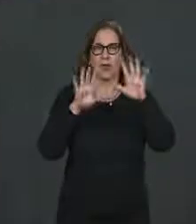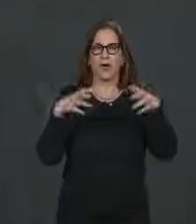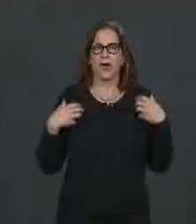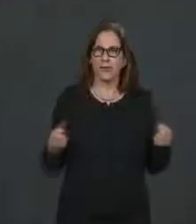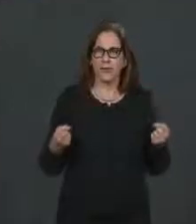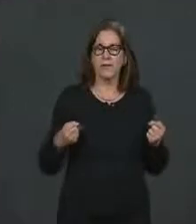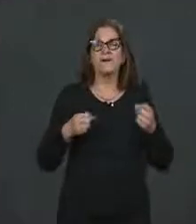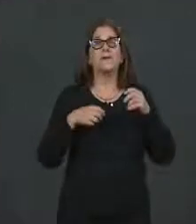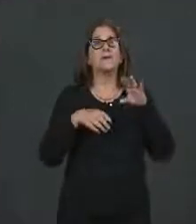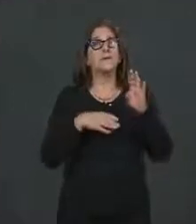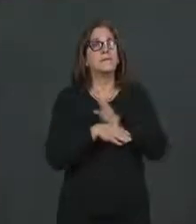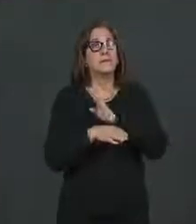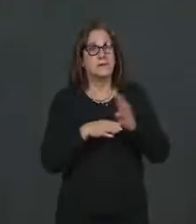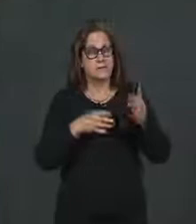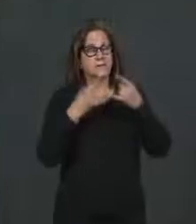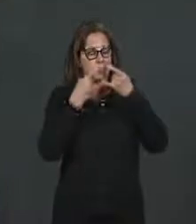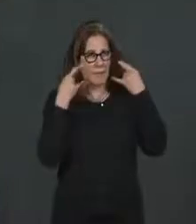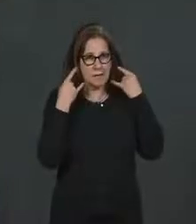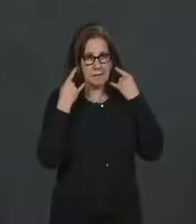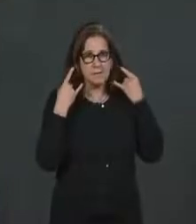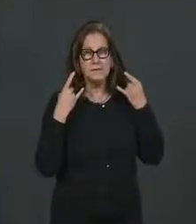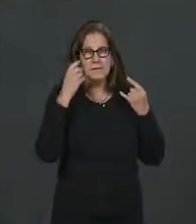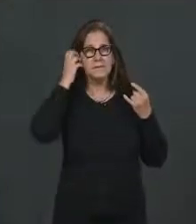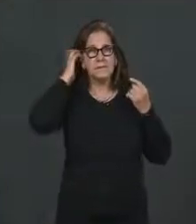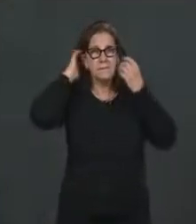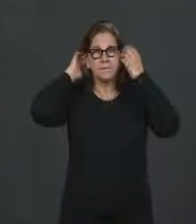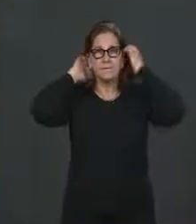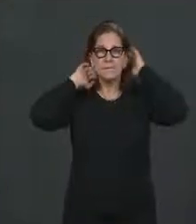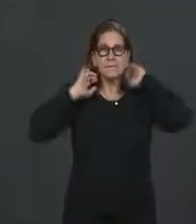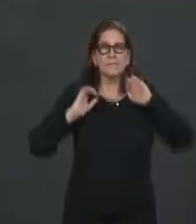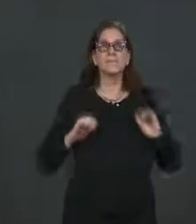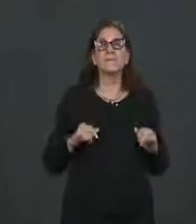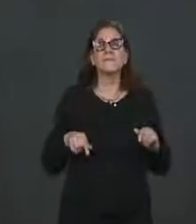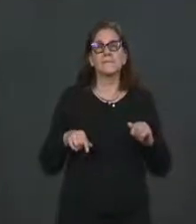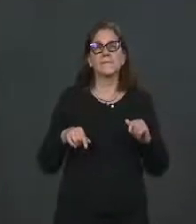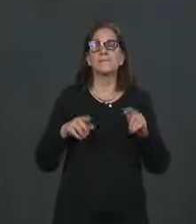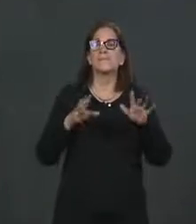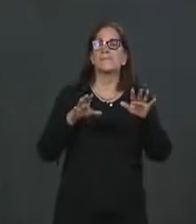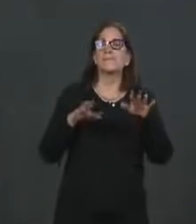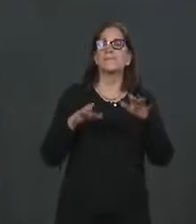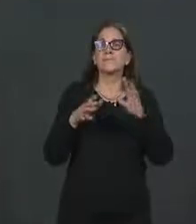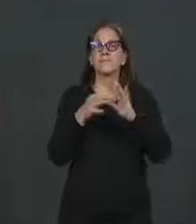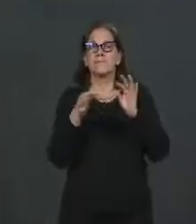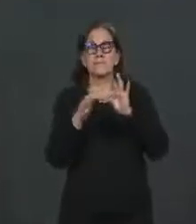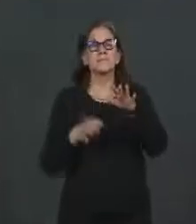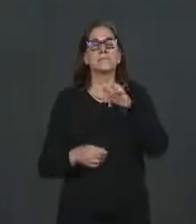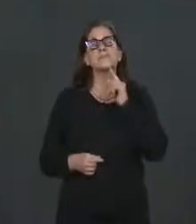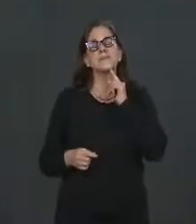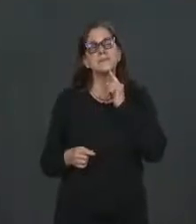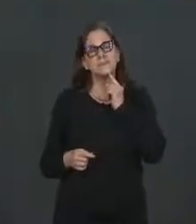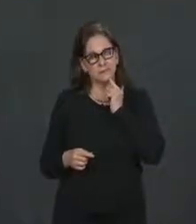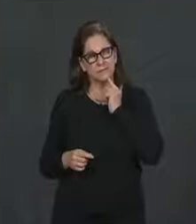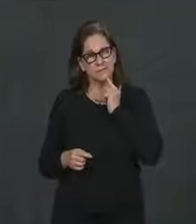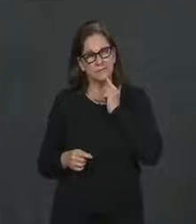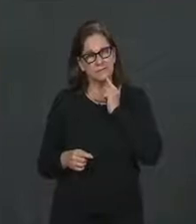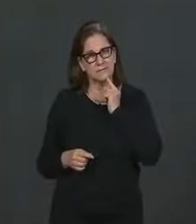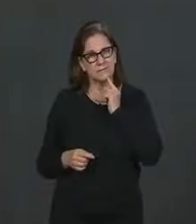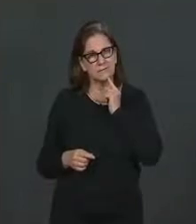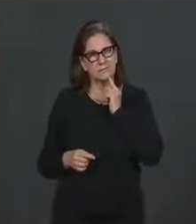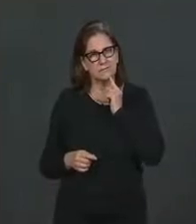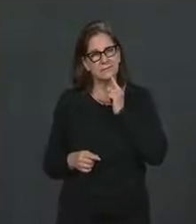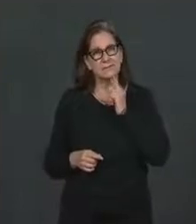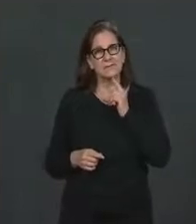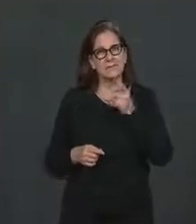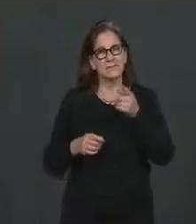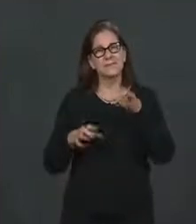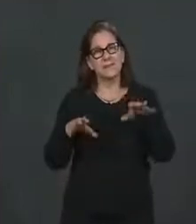The failure to take this virus seriously, precisely what got us in this mess in the first place, risks more cases